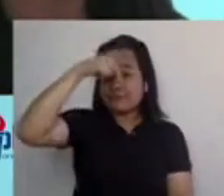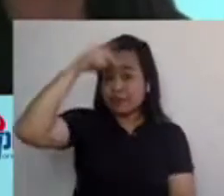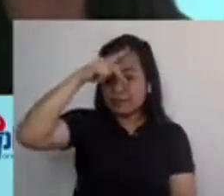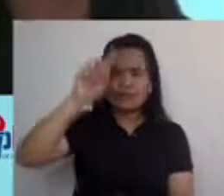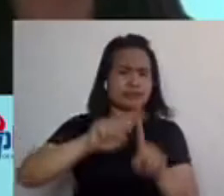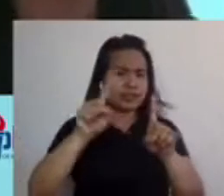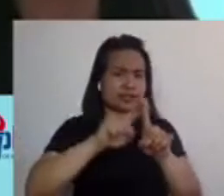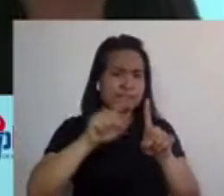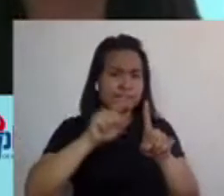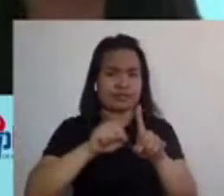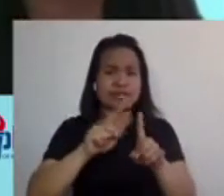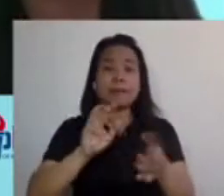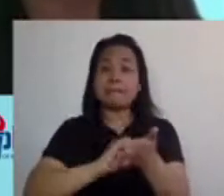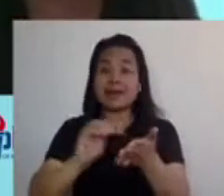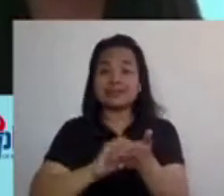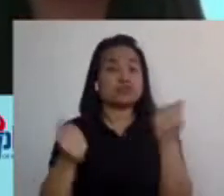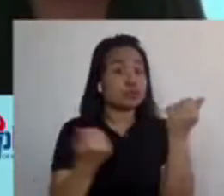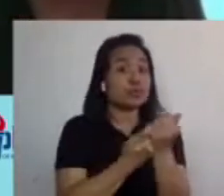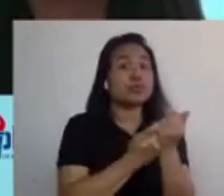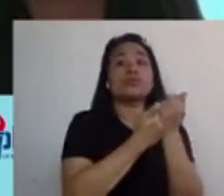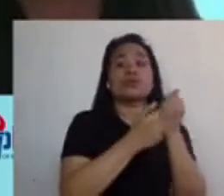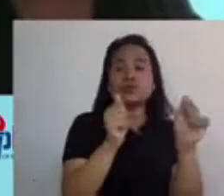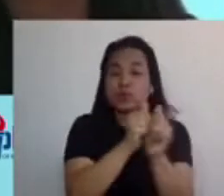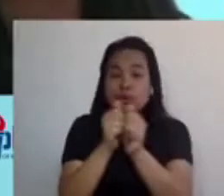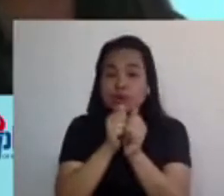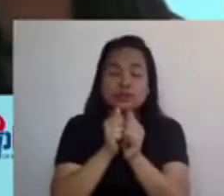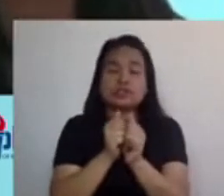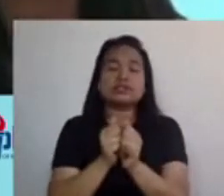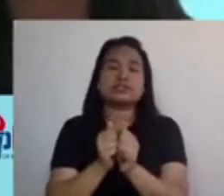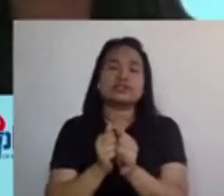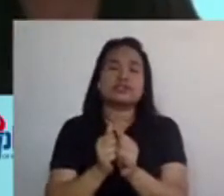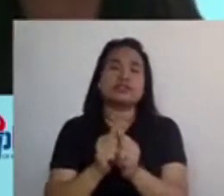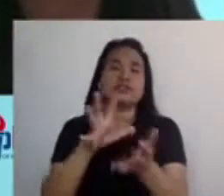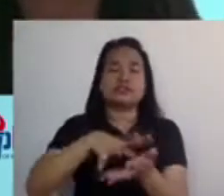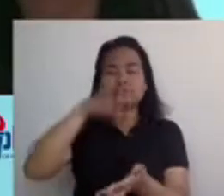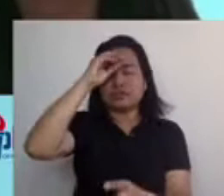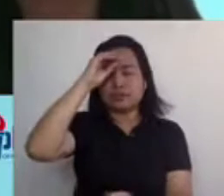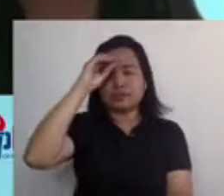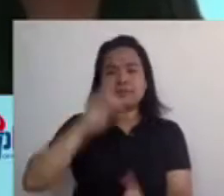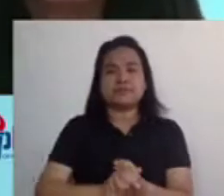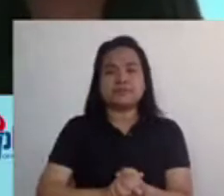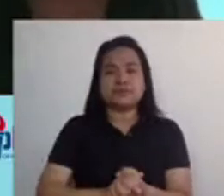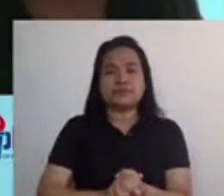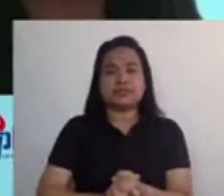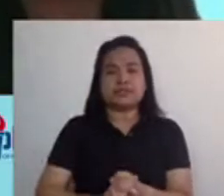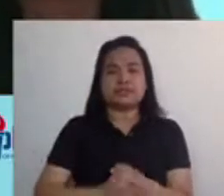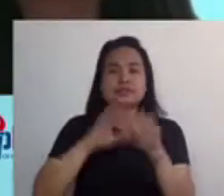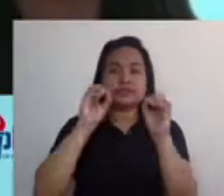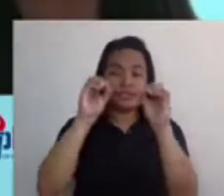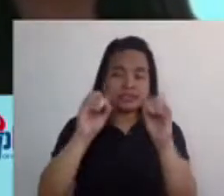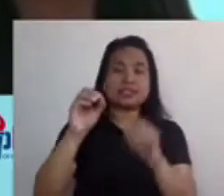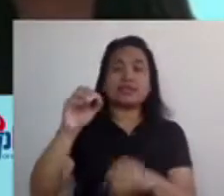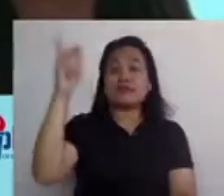enhancing their own learner-centered teaching philosophy. So the MOVs for this one are the sample lesson plans of colleagues